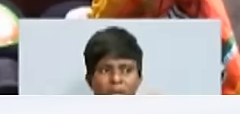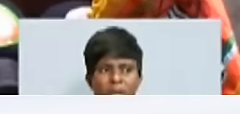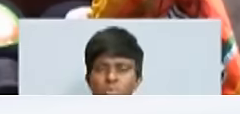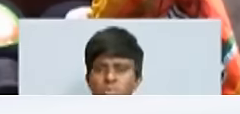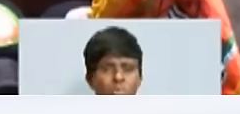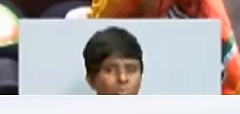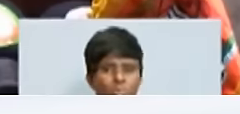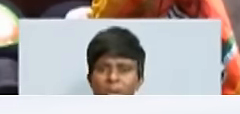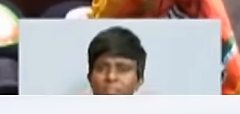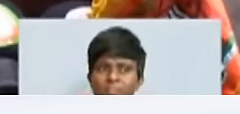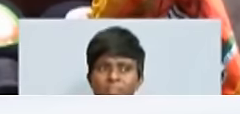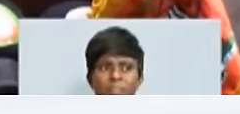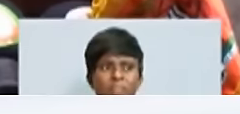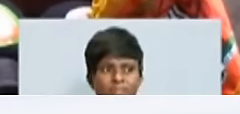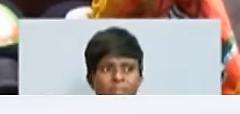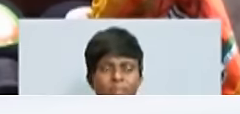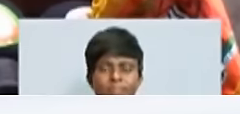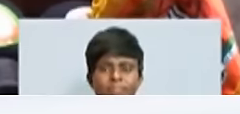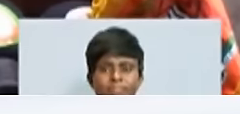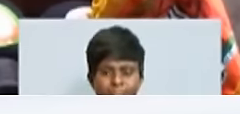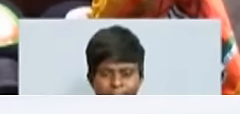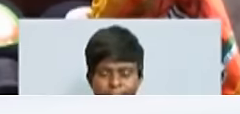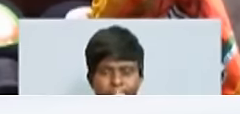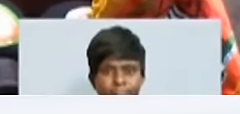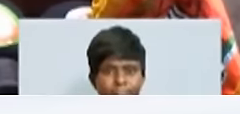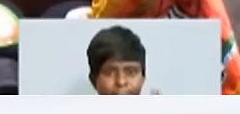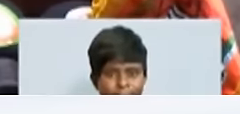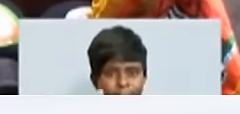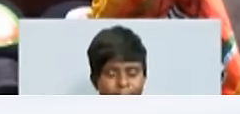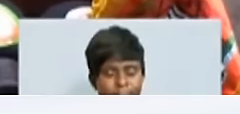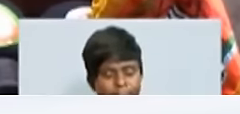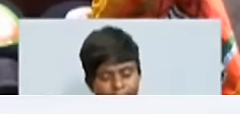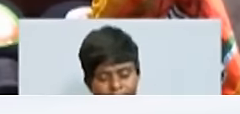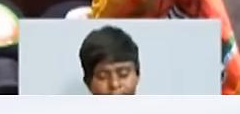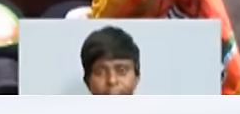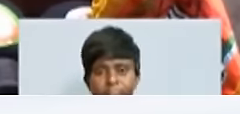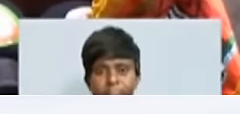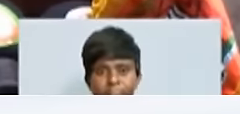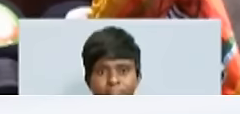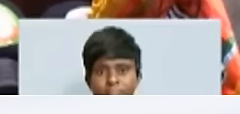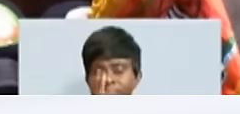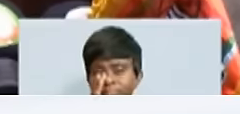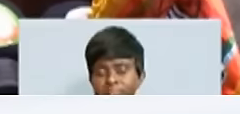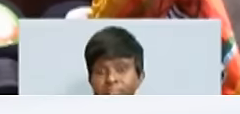issue about that. Good governance and integrity.